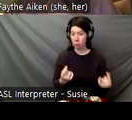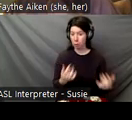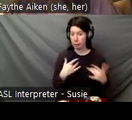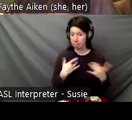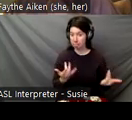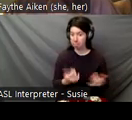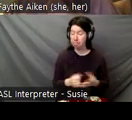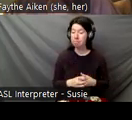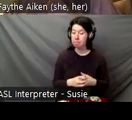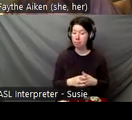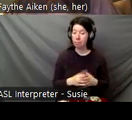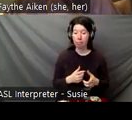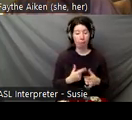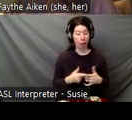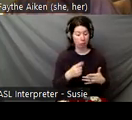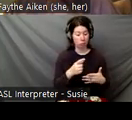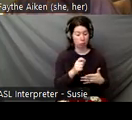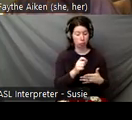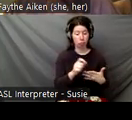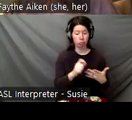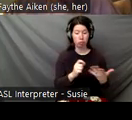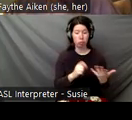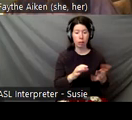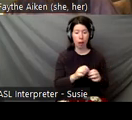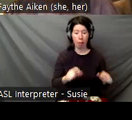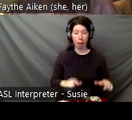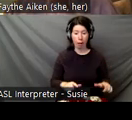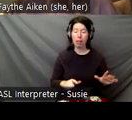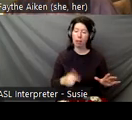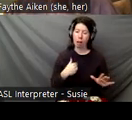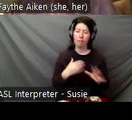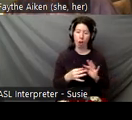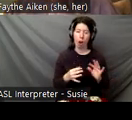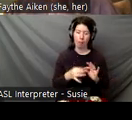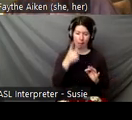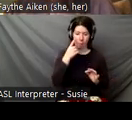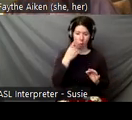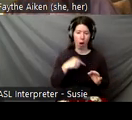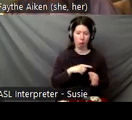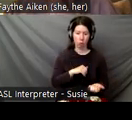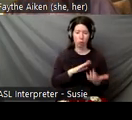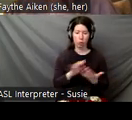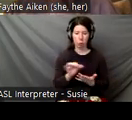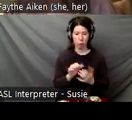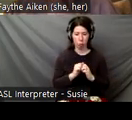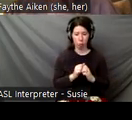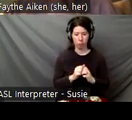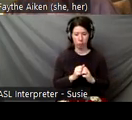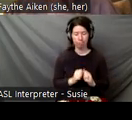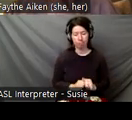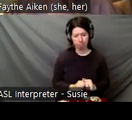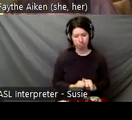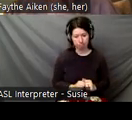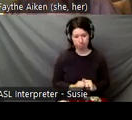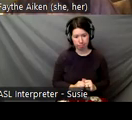and just go through kind of the outline. And we have comments for us to address together. So